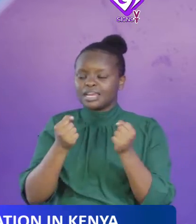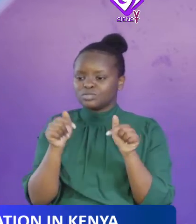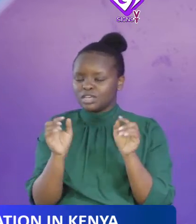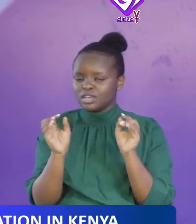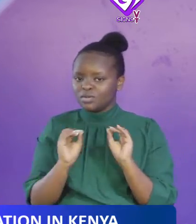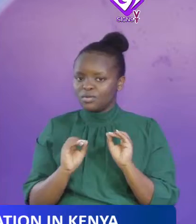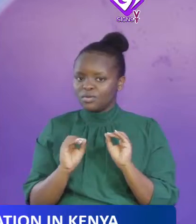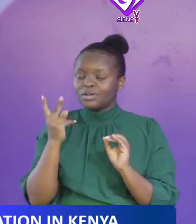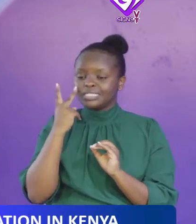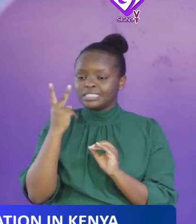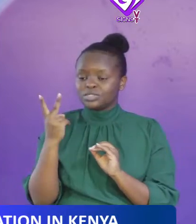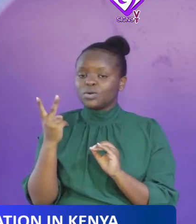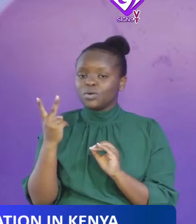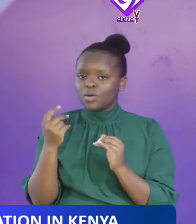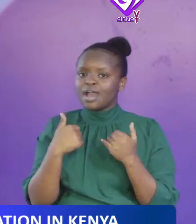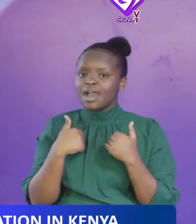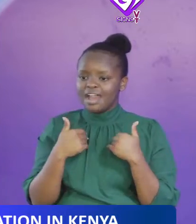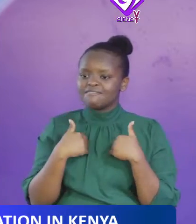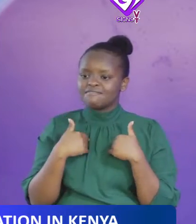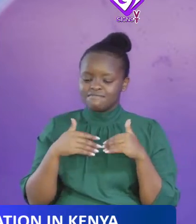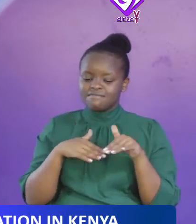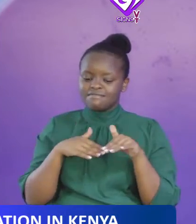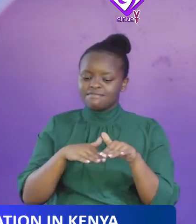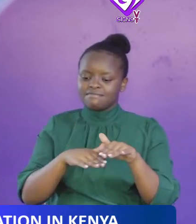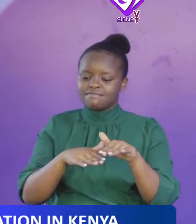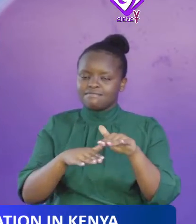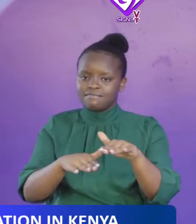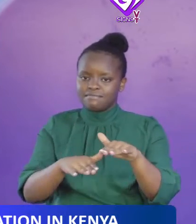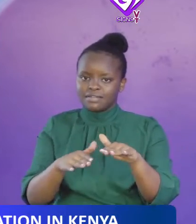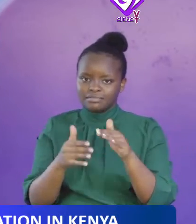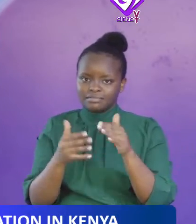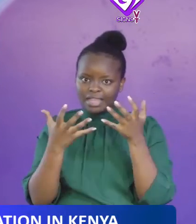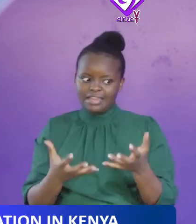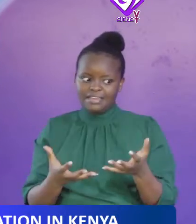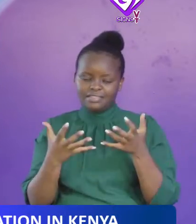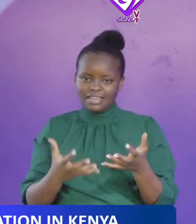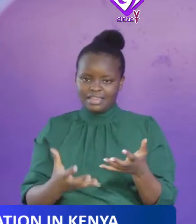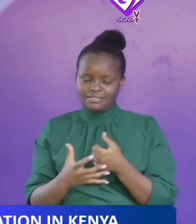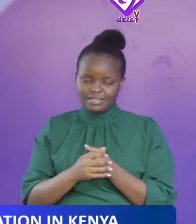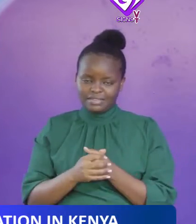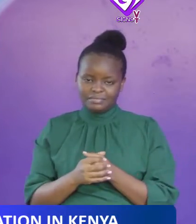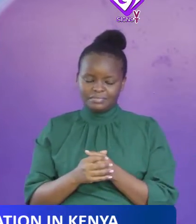foresaw that there could be drama in the evening. I don't know how she